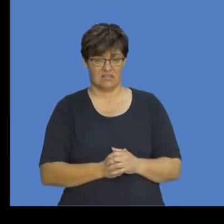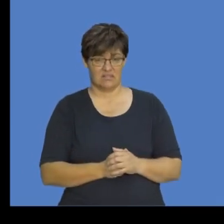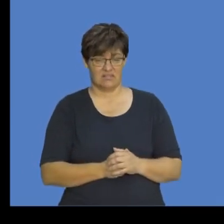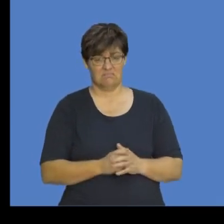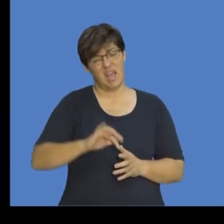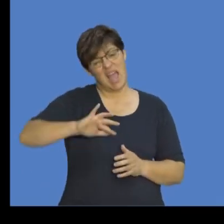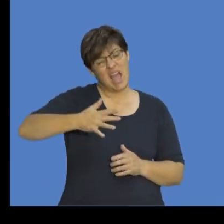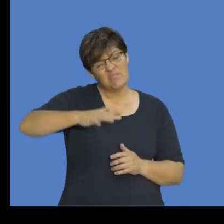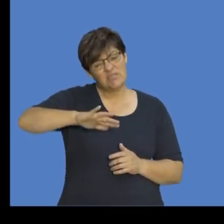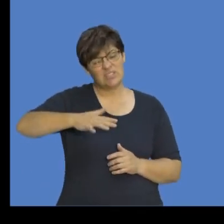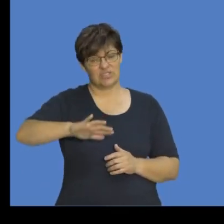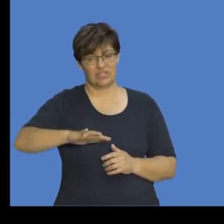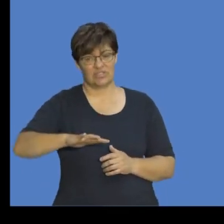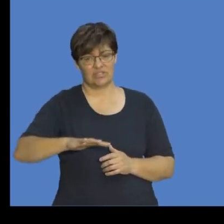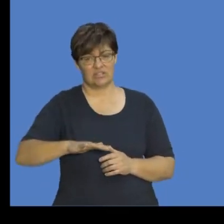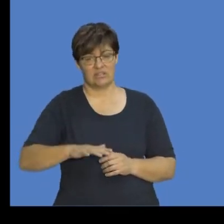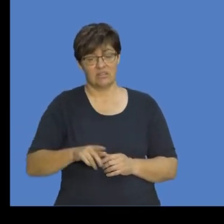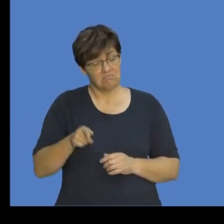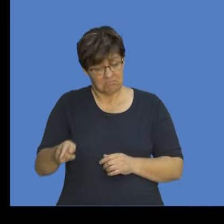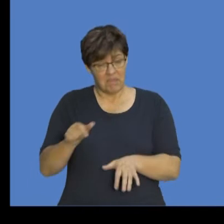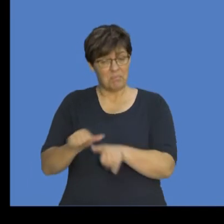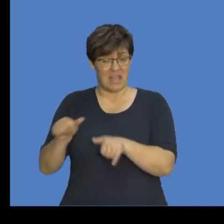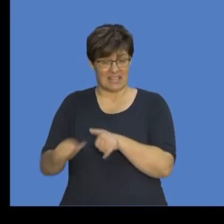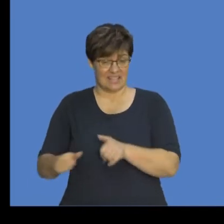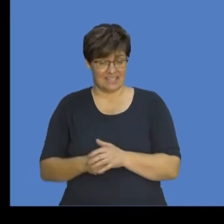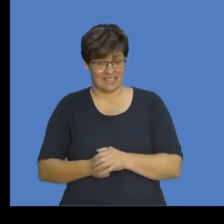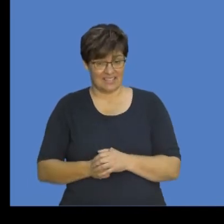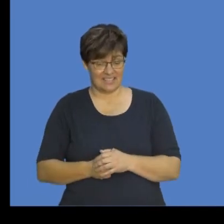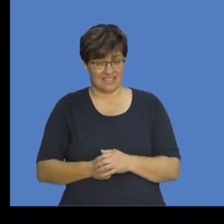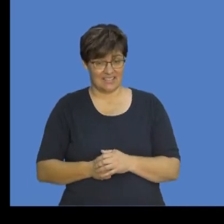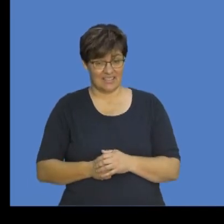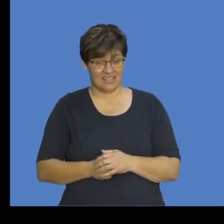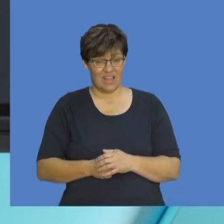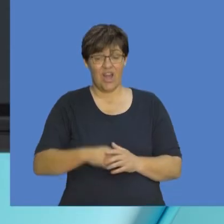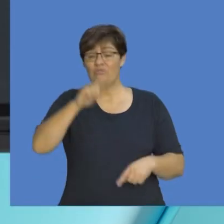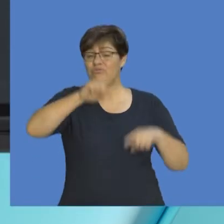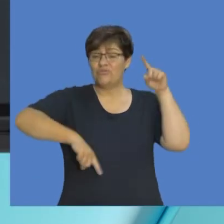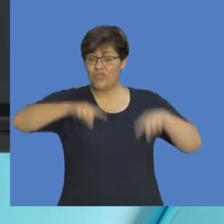9. On average, Jamie better.